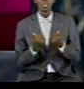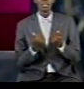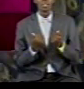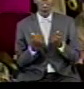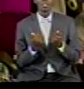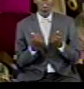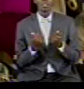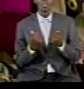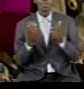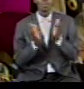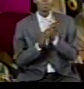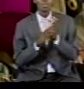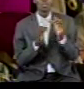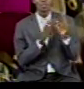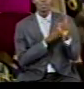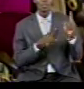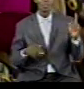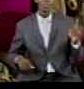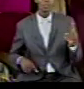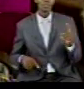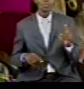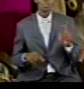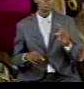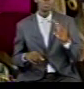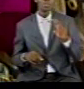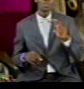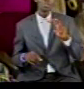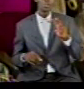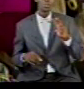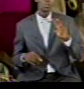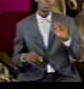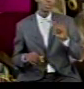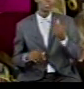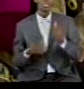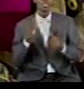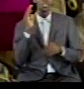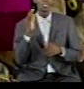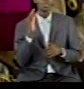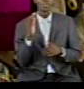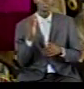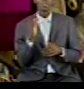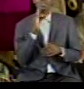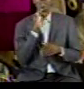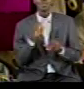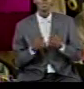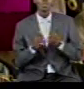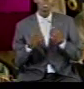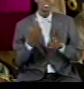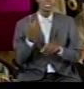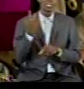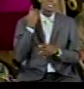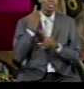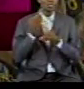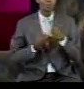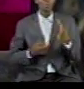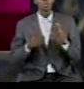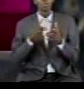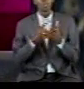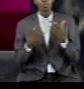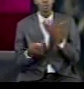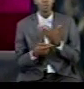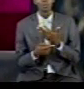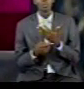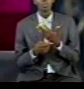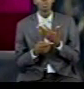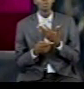Praise the Lord. The second one is during this Bayasa crusade. I was on the prayer